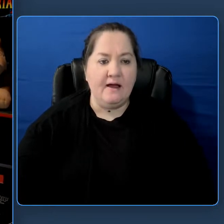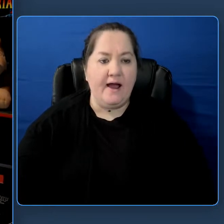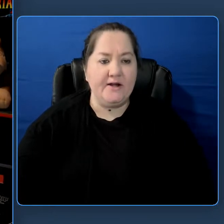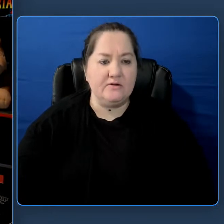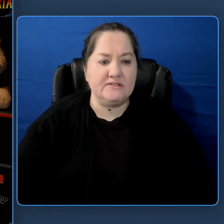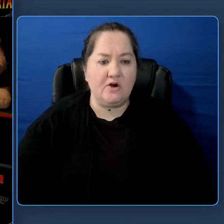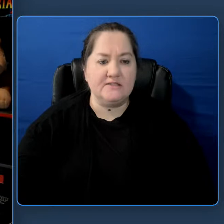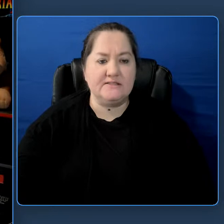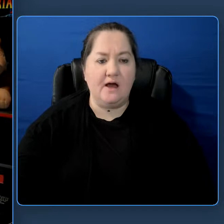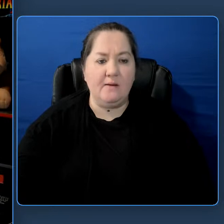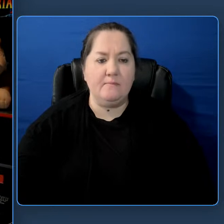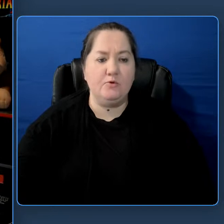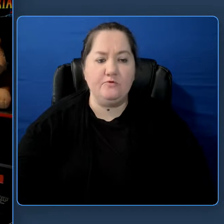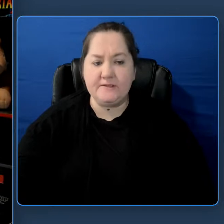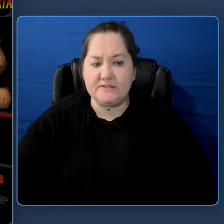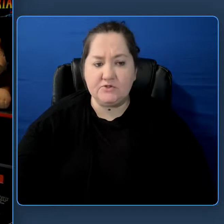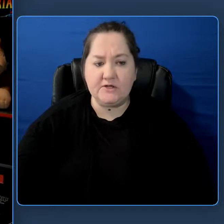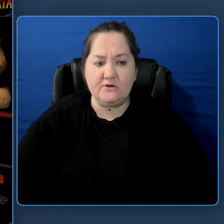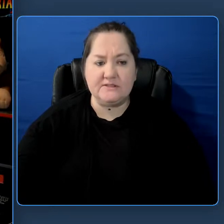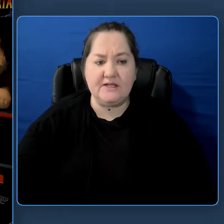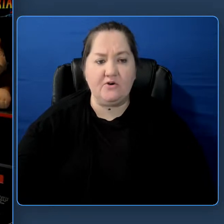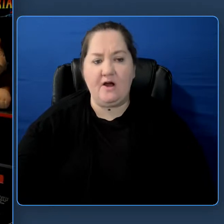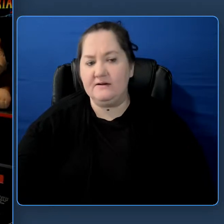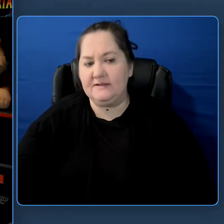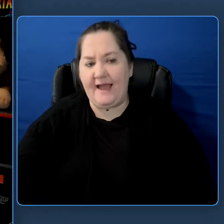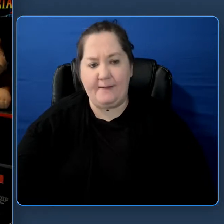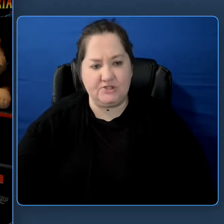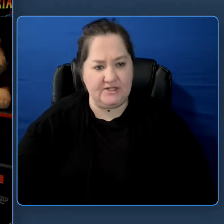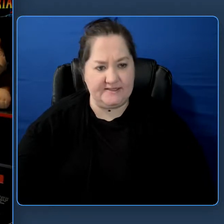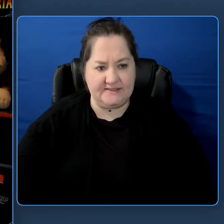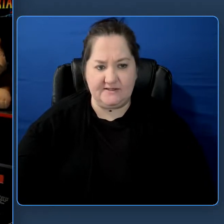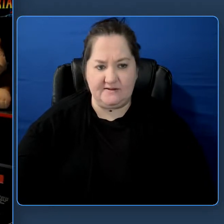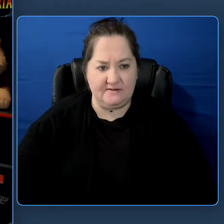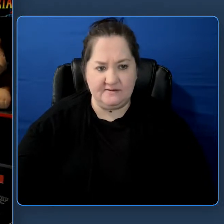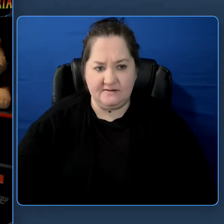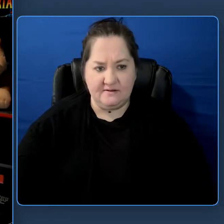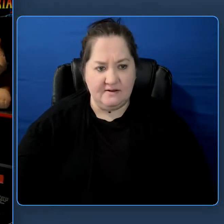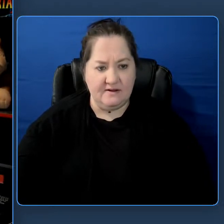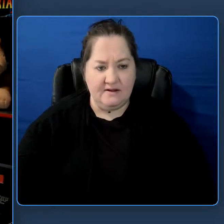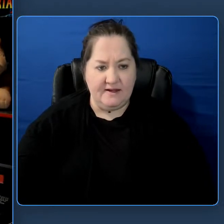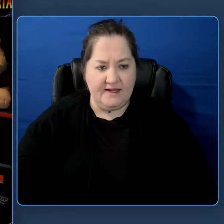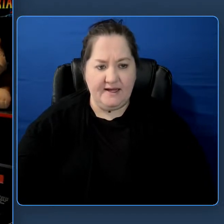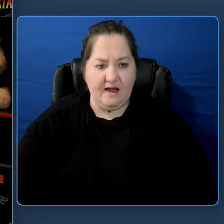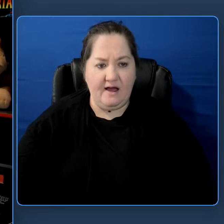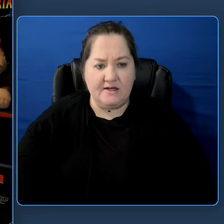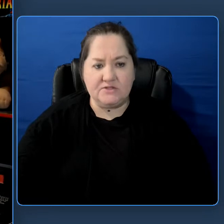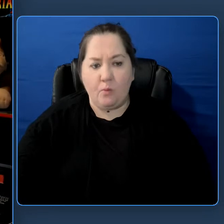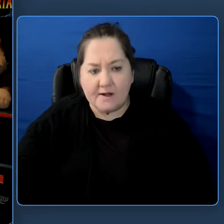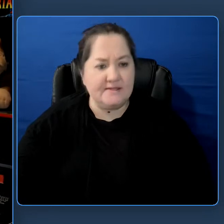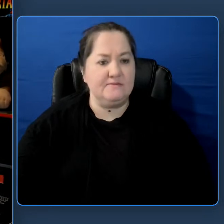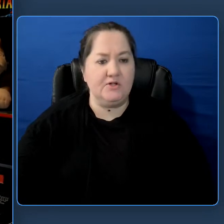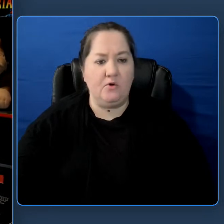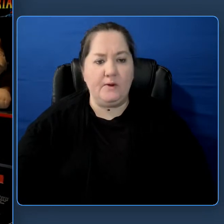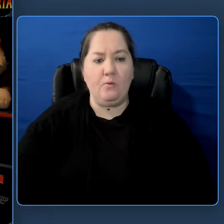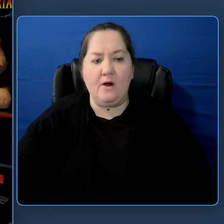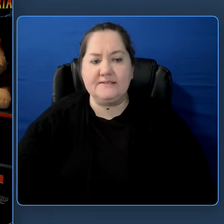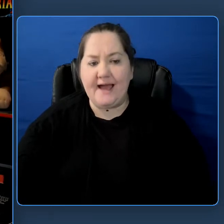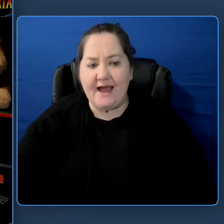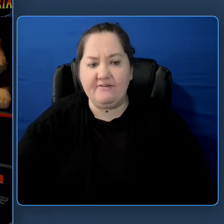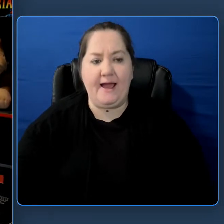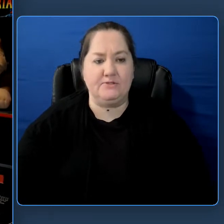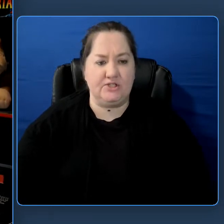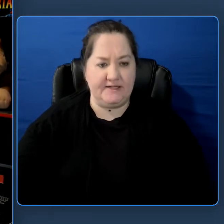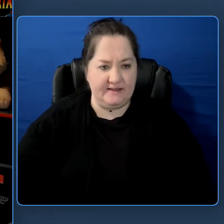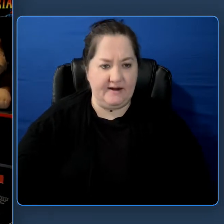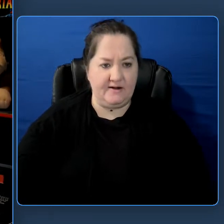generally, I notice there are some movie studios that are not captioning still. It's one thing, we want